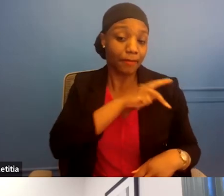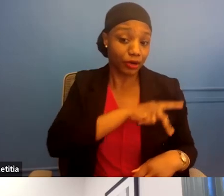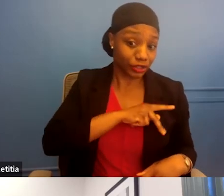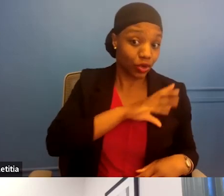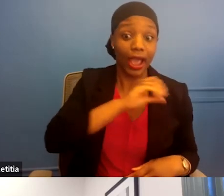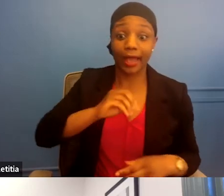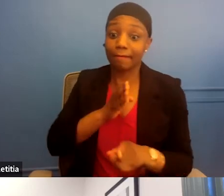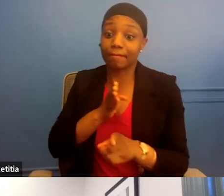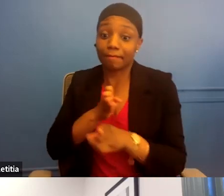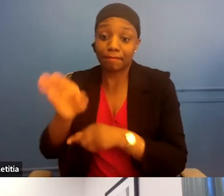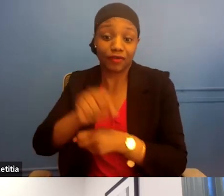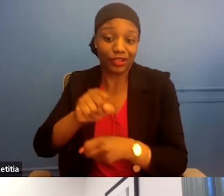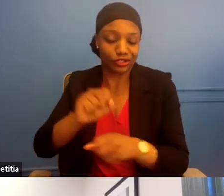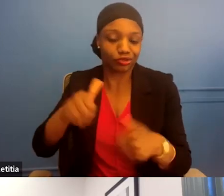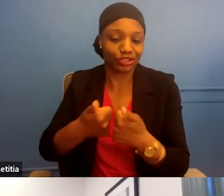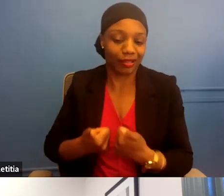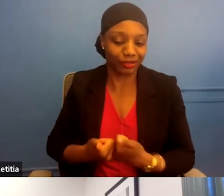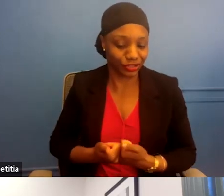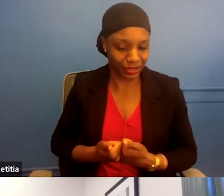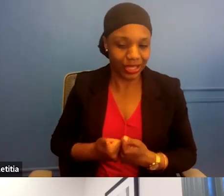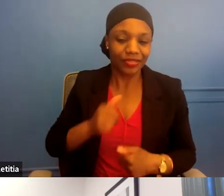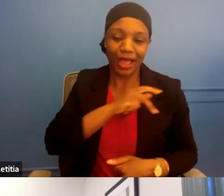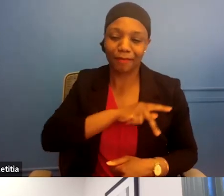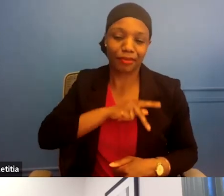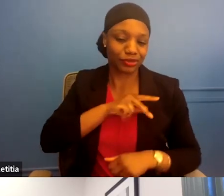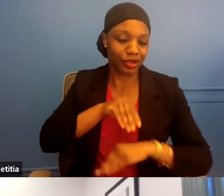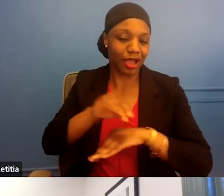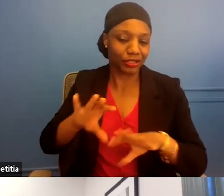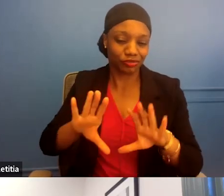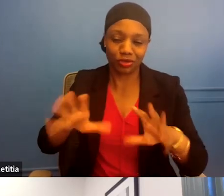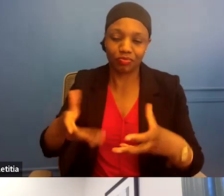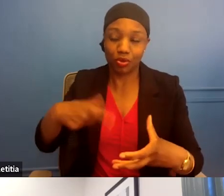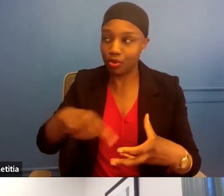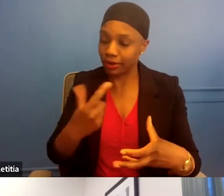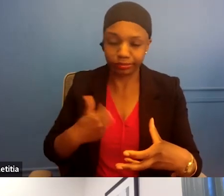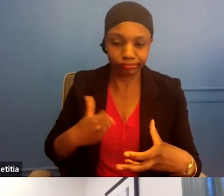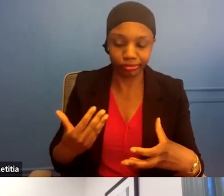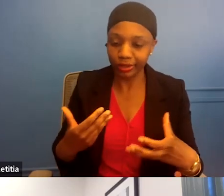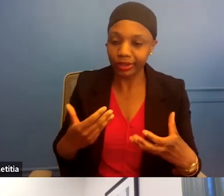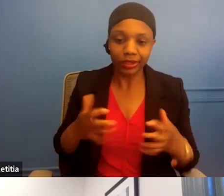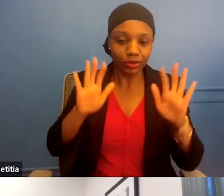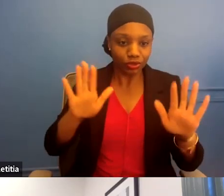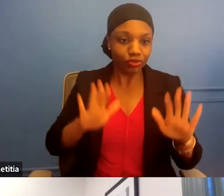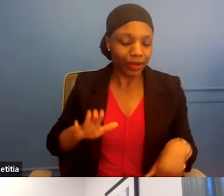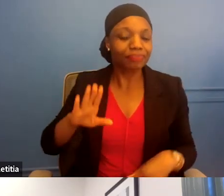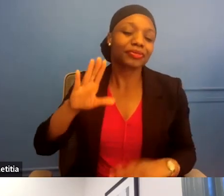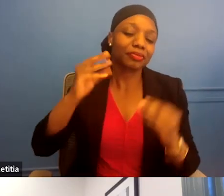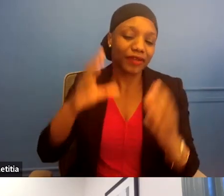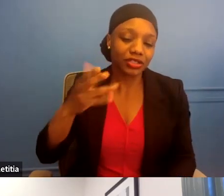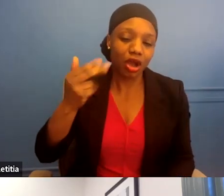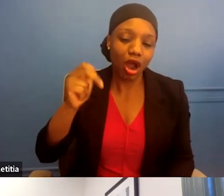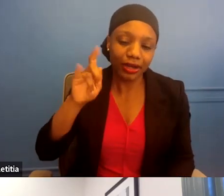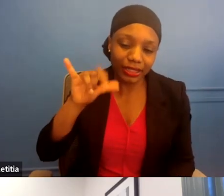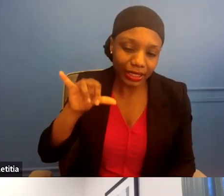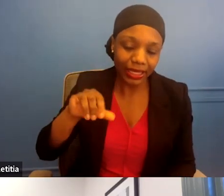setbacks and challenges, and just be a good sounding board, right? So in addition to the fantastic professors, I did mention Professor Hartley, I had Professor Eva